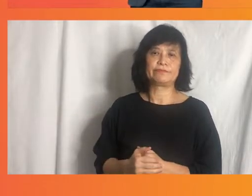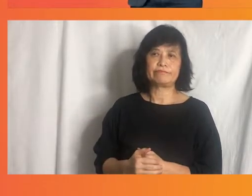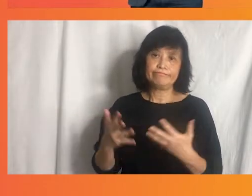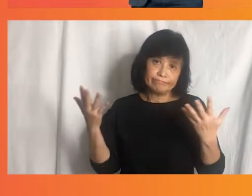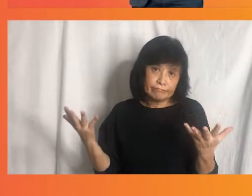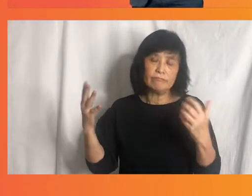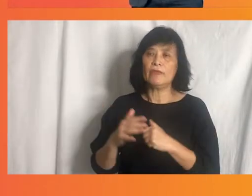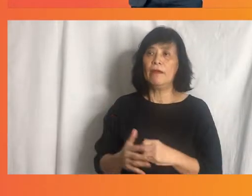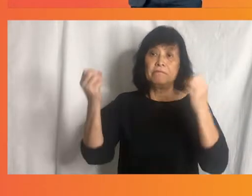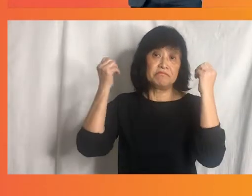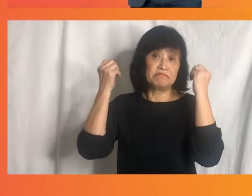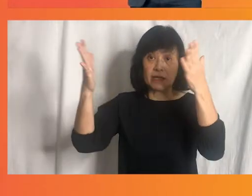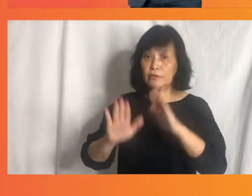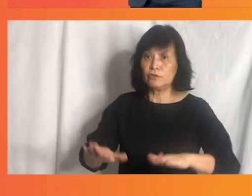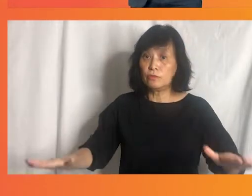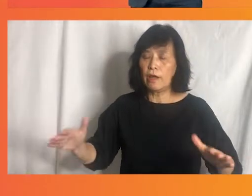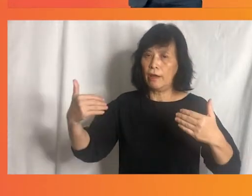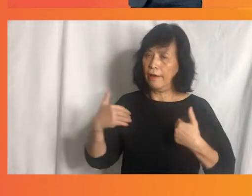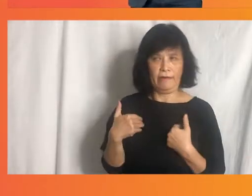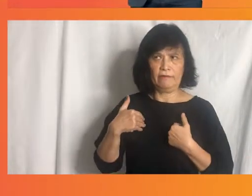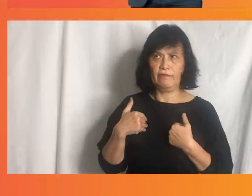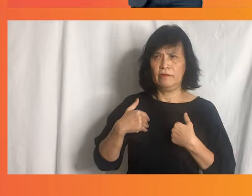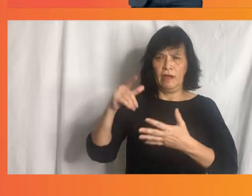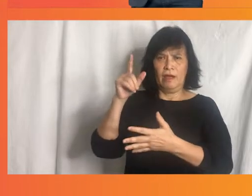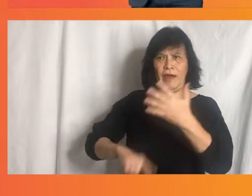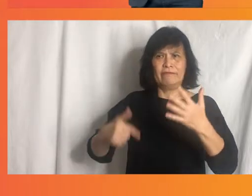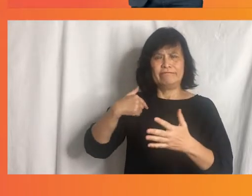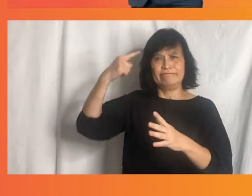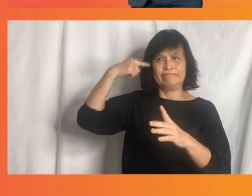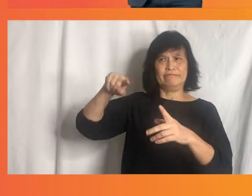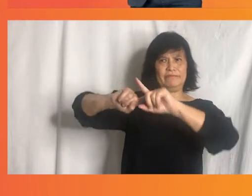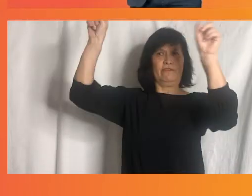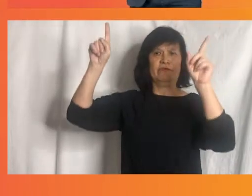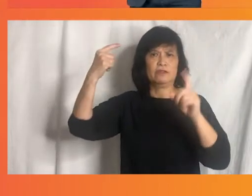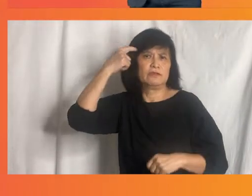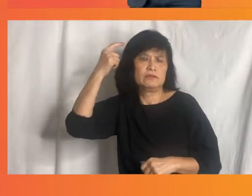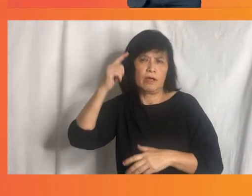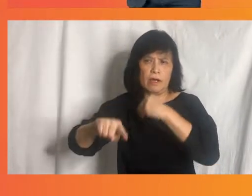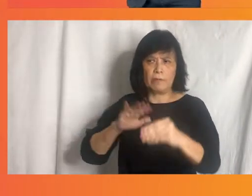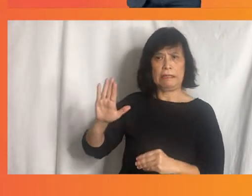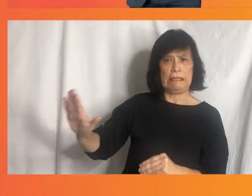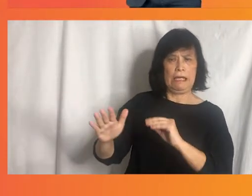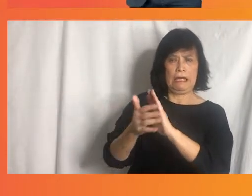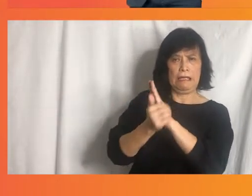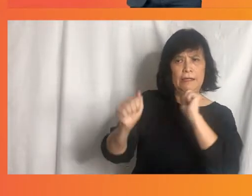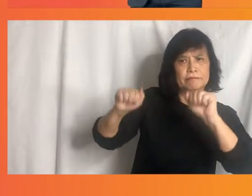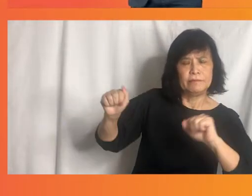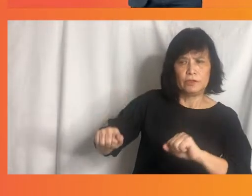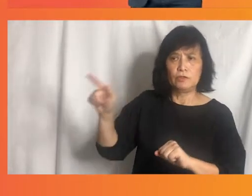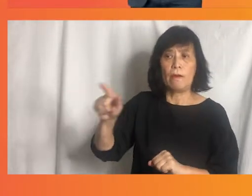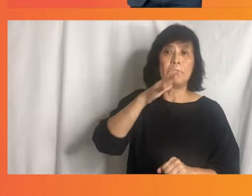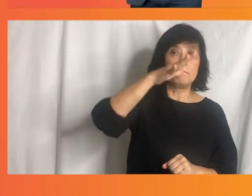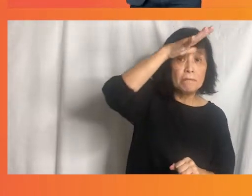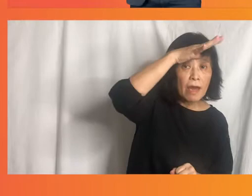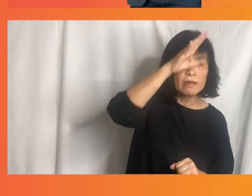However, very often some children may have unrealistic thoughts about their abilities, and therefore it is important that as parents and